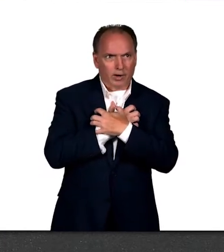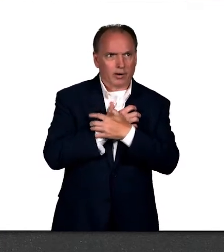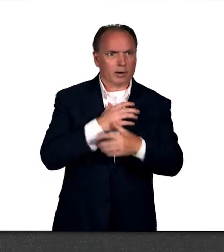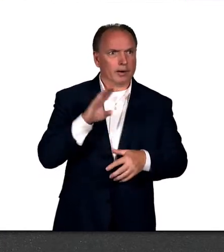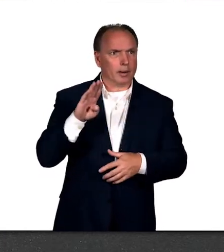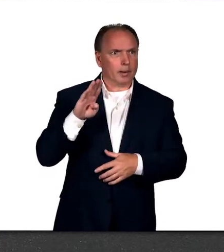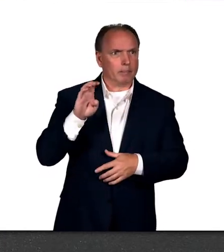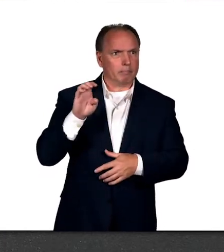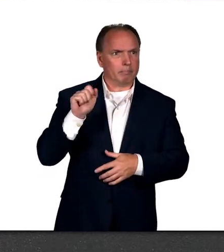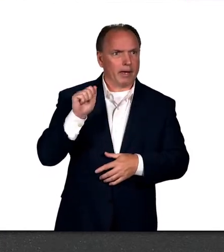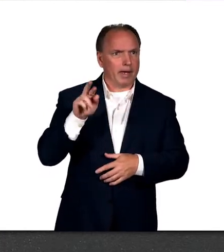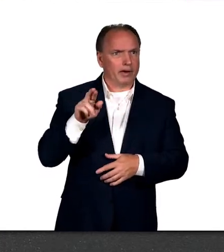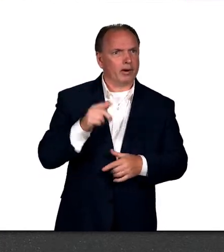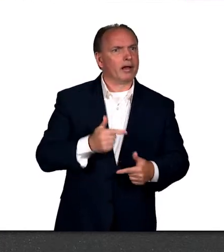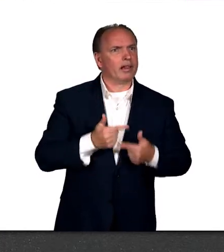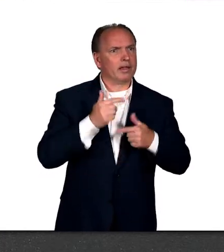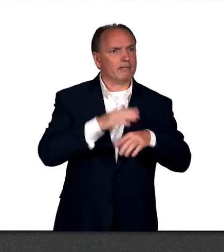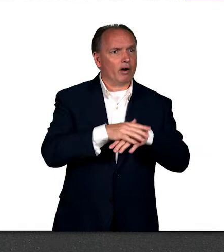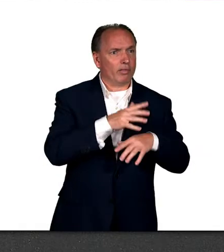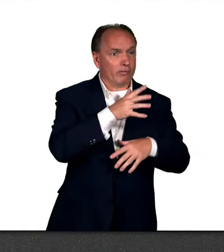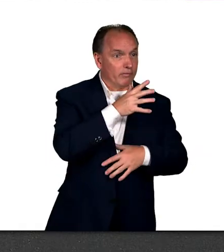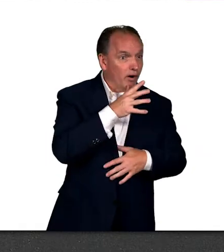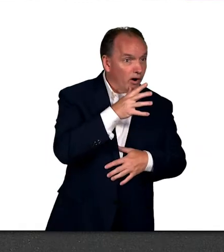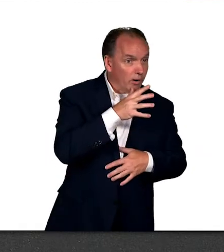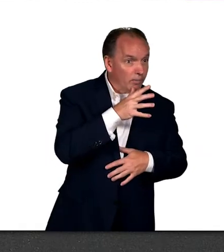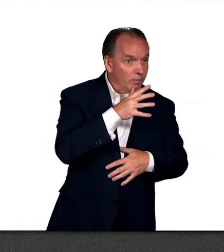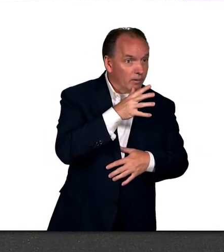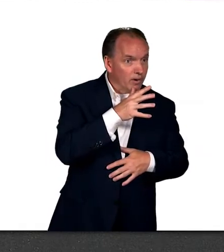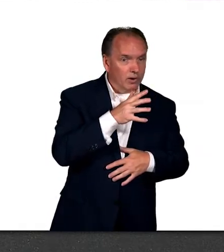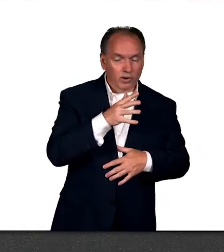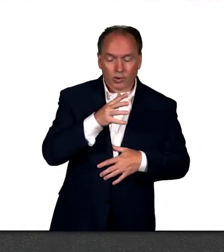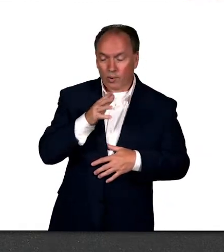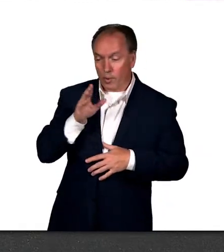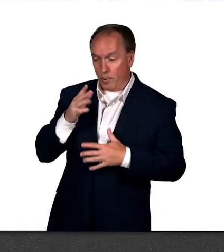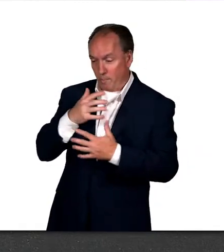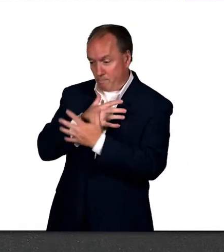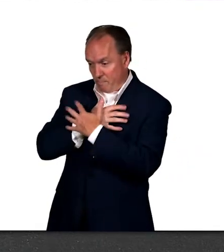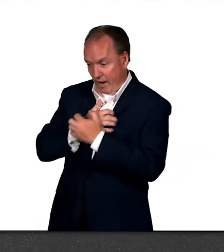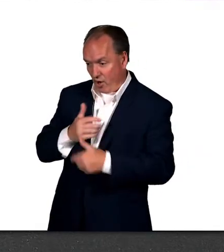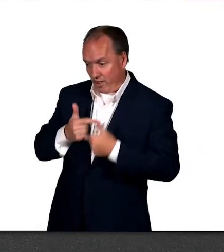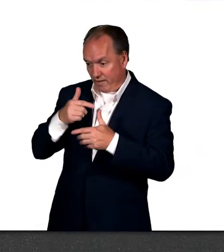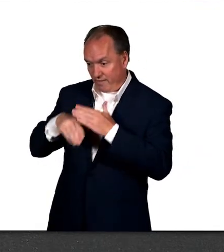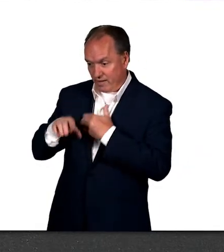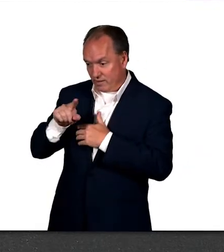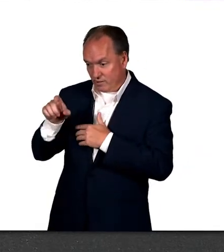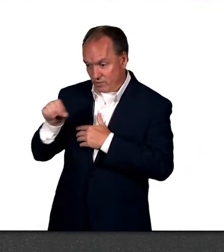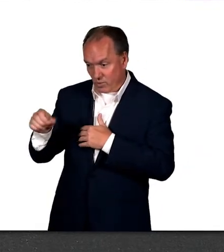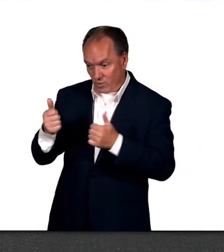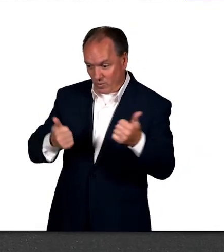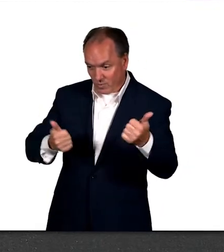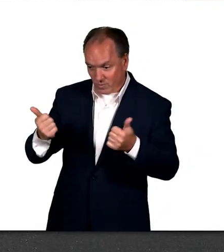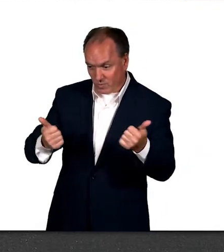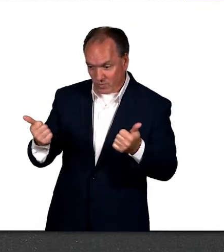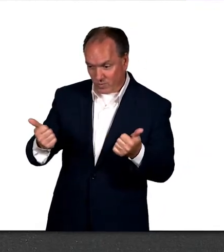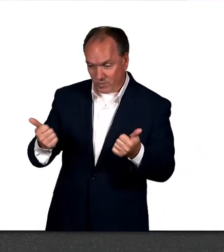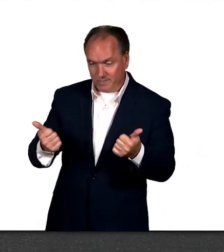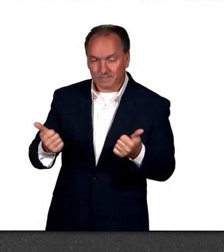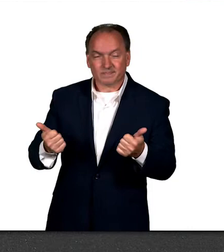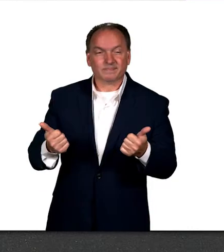a bear. Does the bear live on the farm or does the bear live in the zoo?